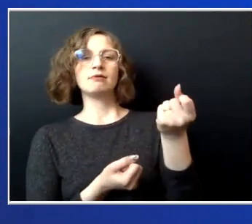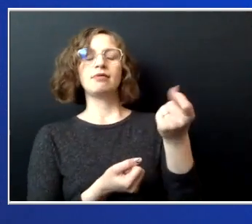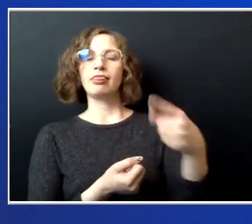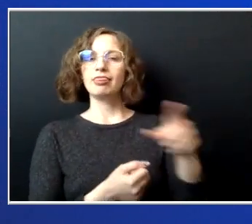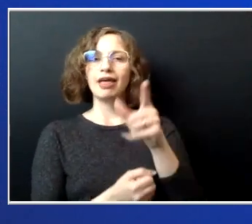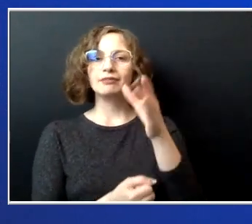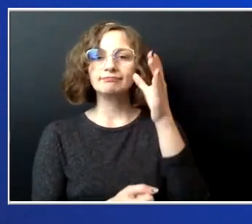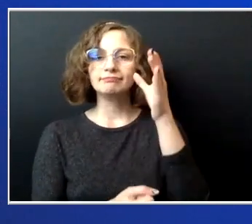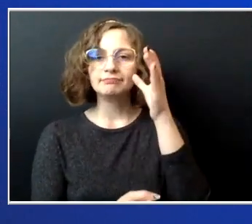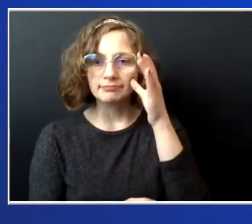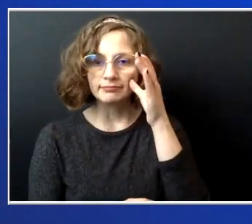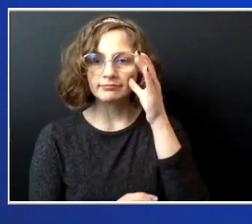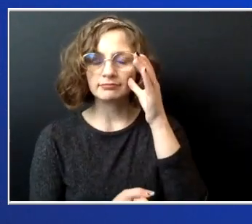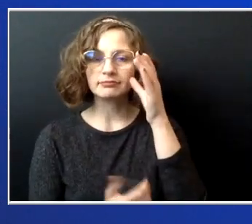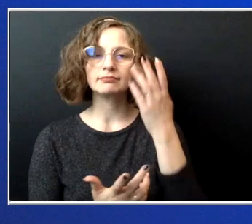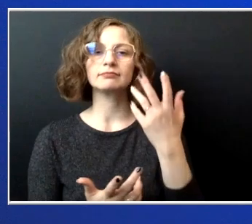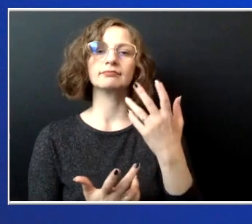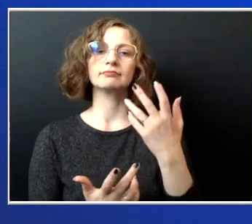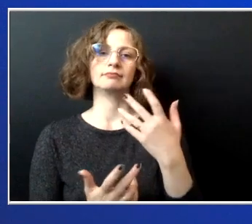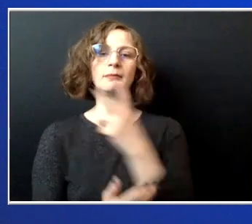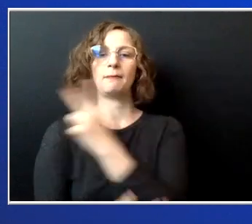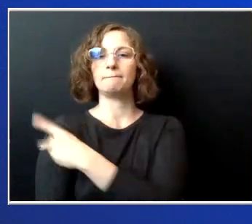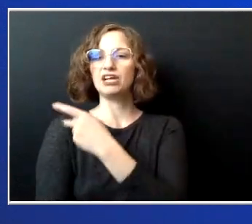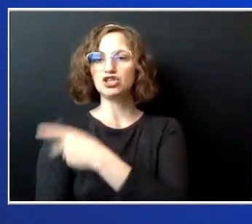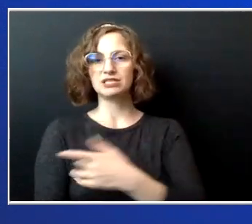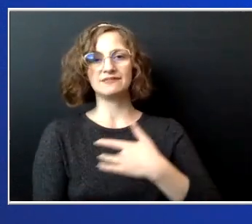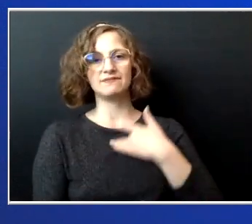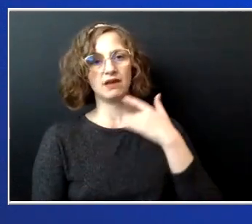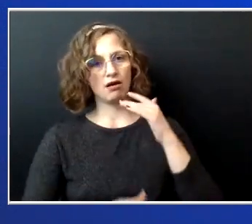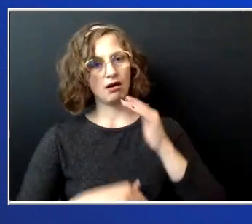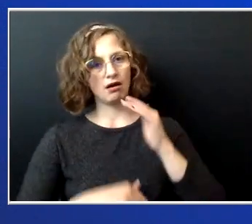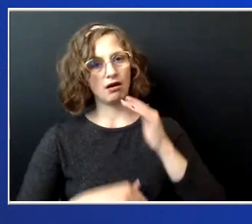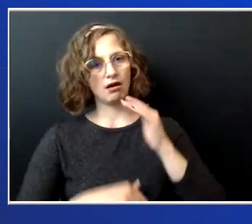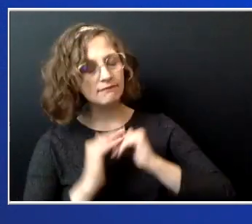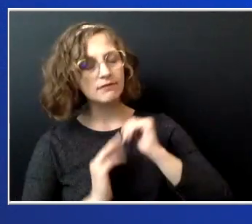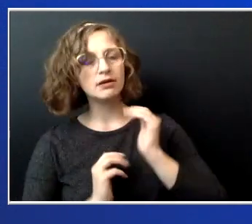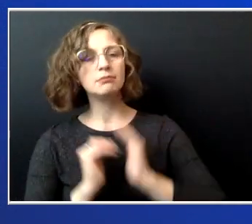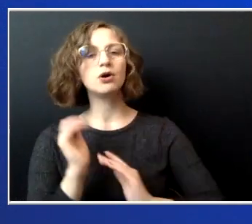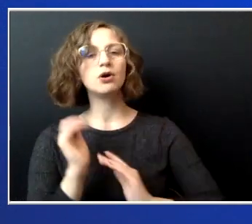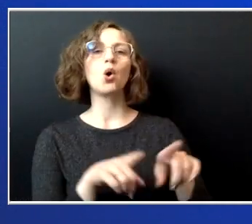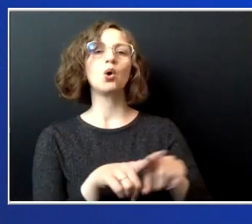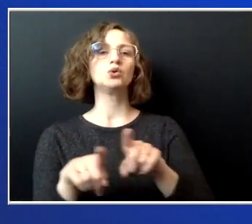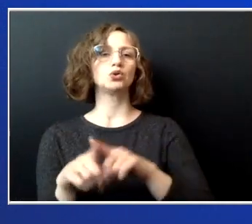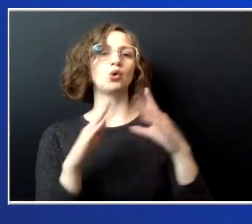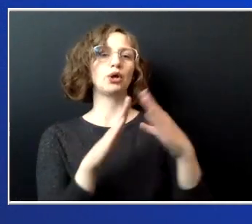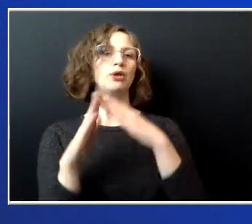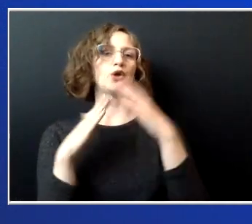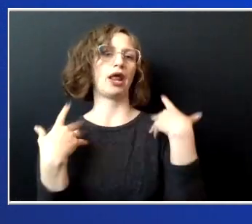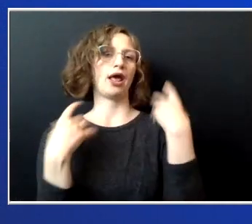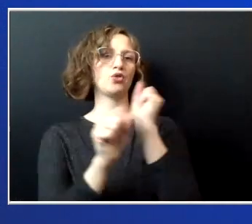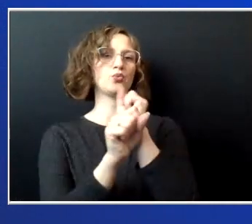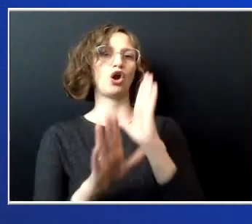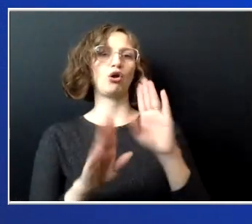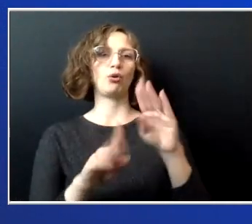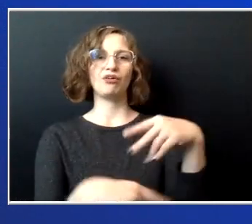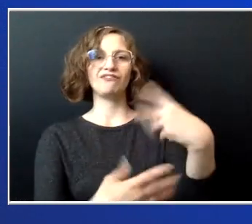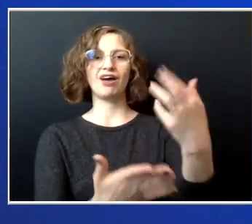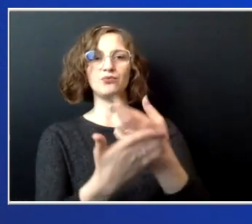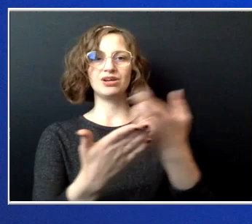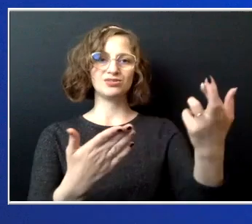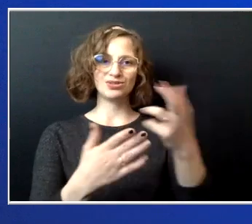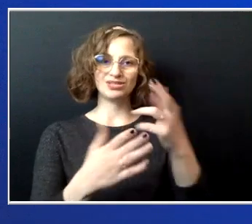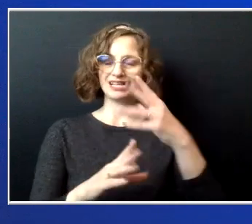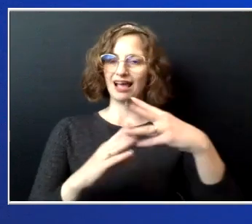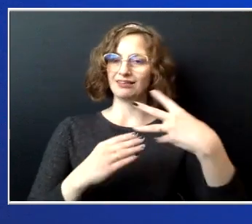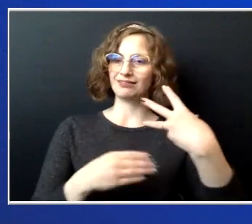the patients feel comfortable sharing. And also the community health workers provide those resources that are outside of medical care that are so important